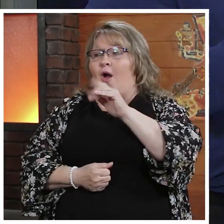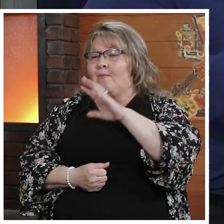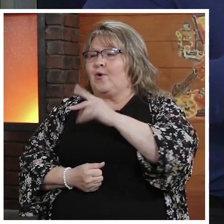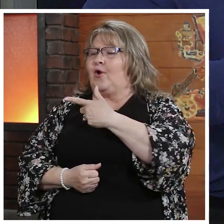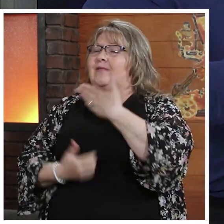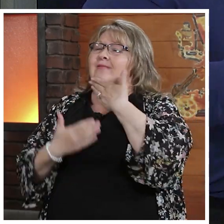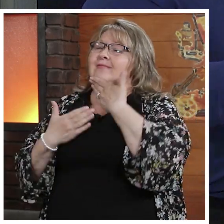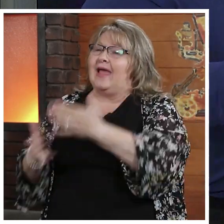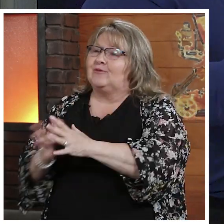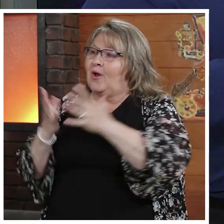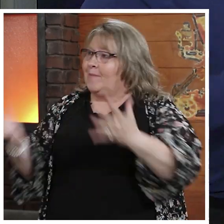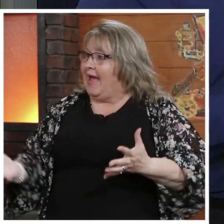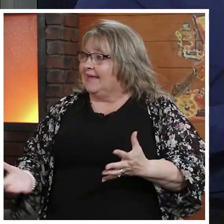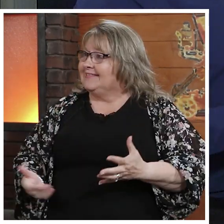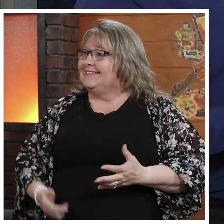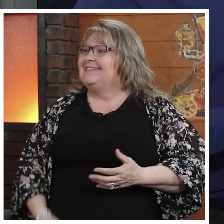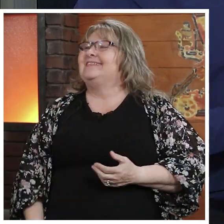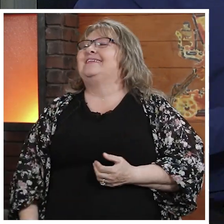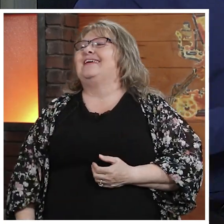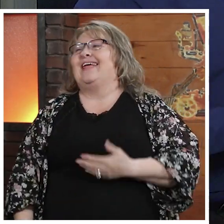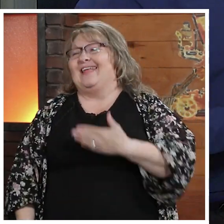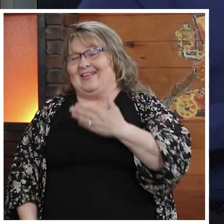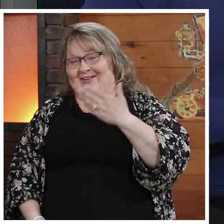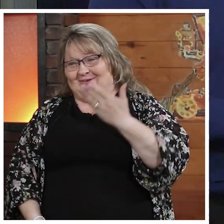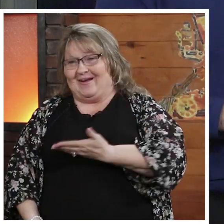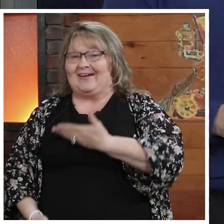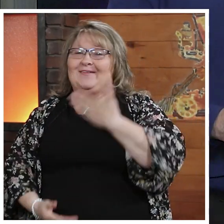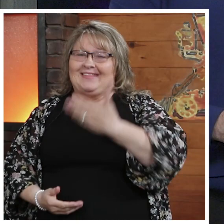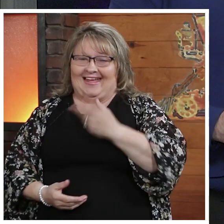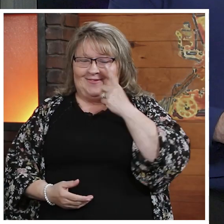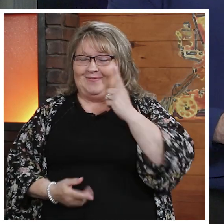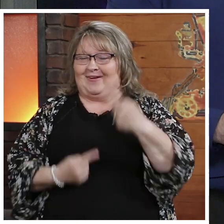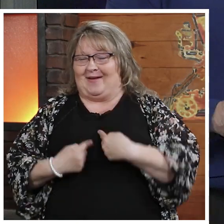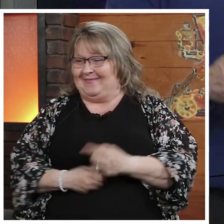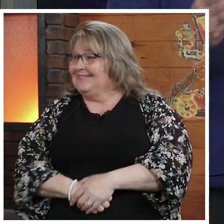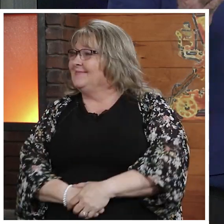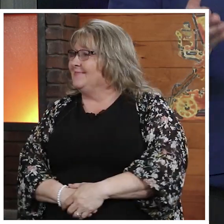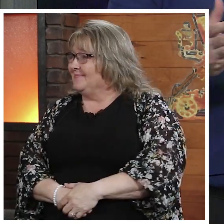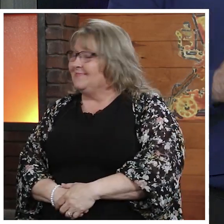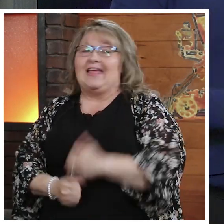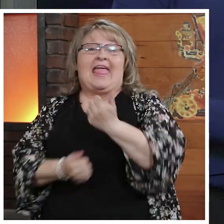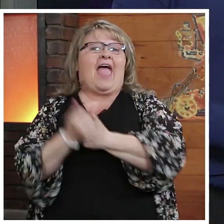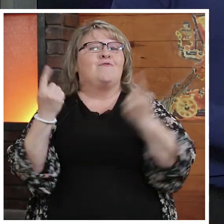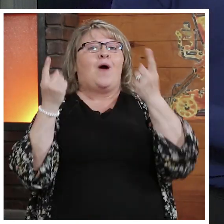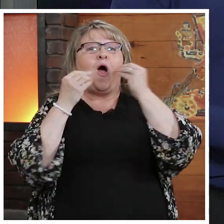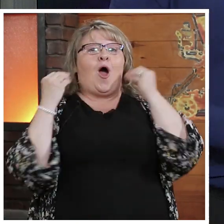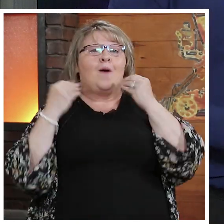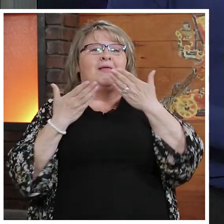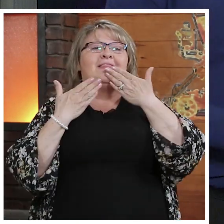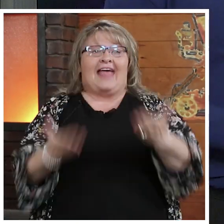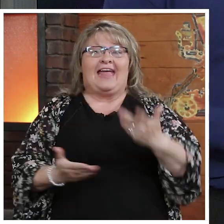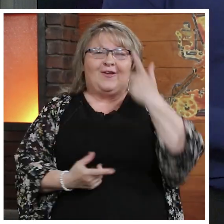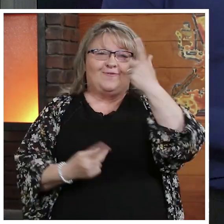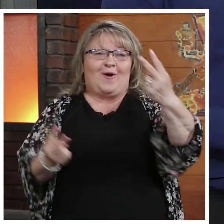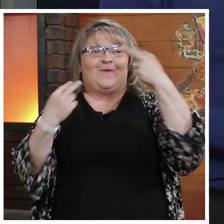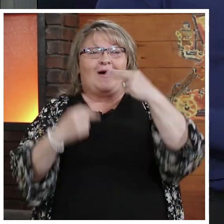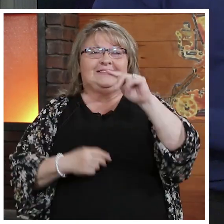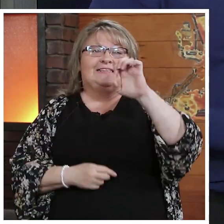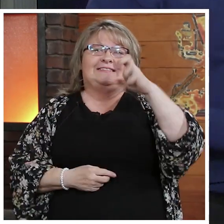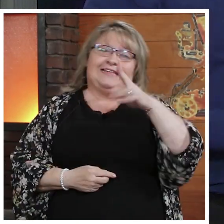you for having me. Mrs. Debbie, thank you for coming. Everyone at home, thank you for watching TechByte.